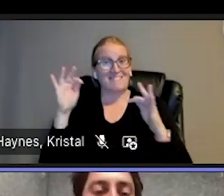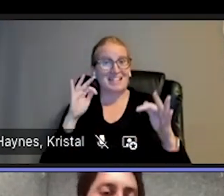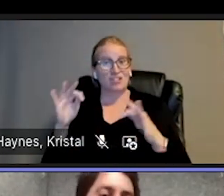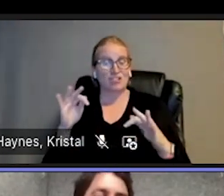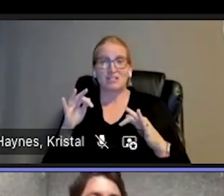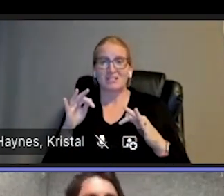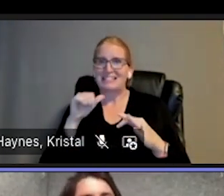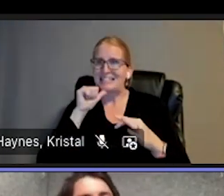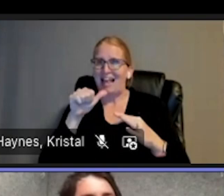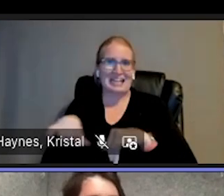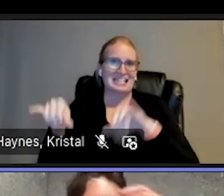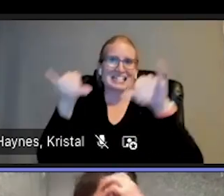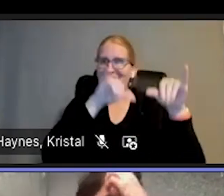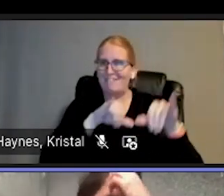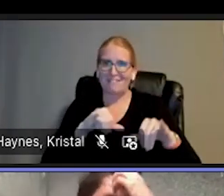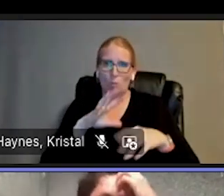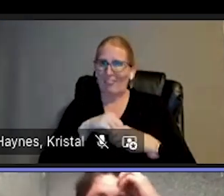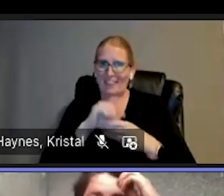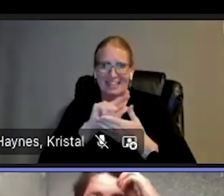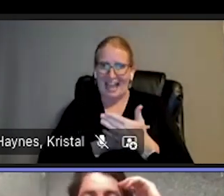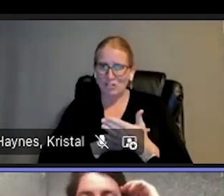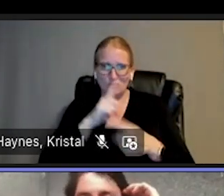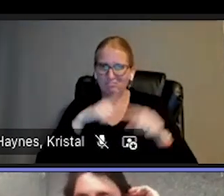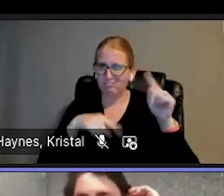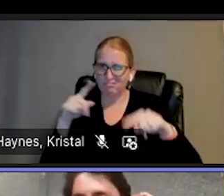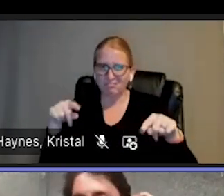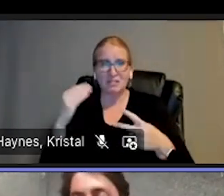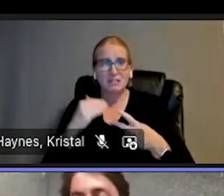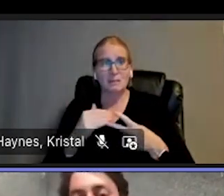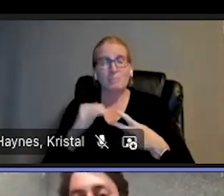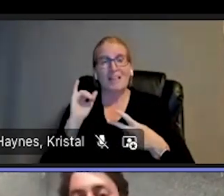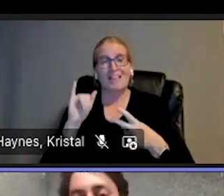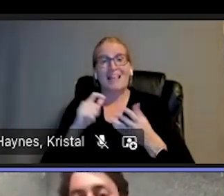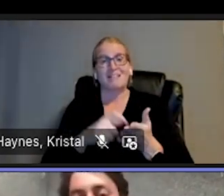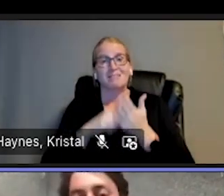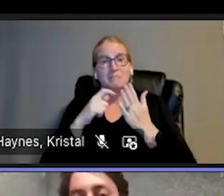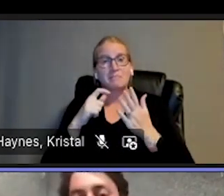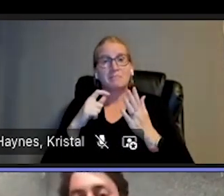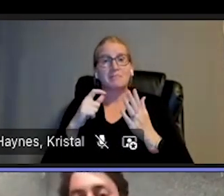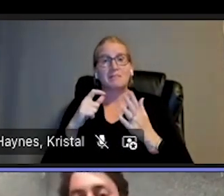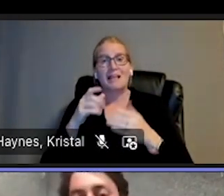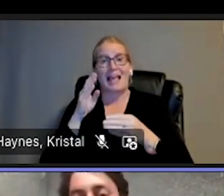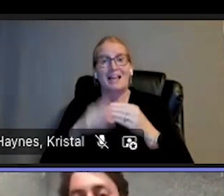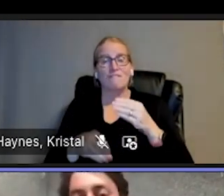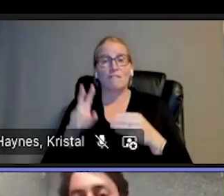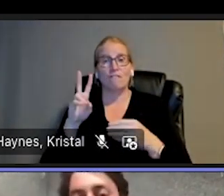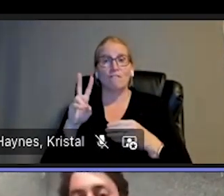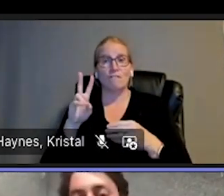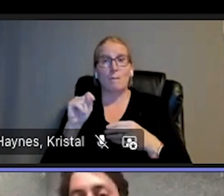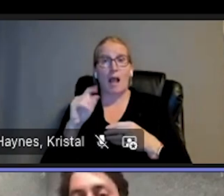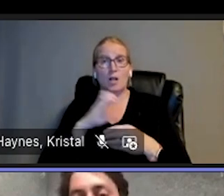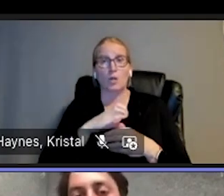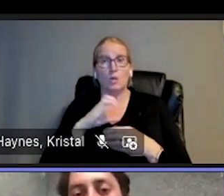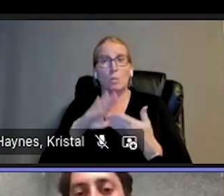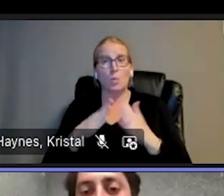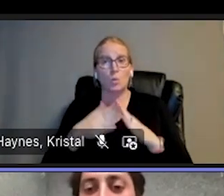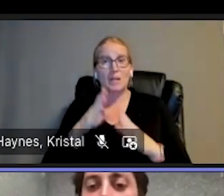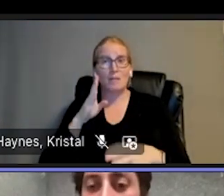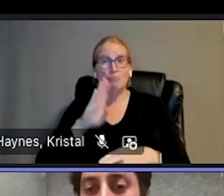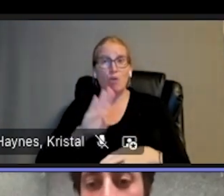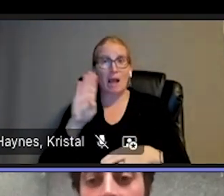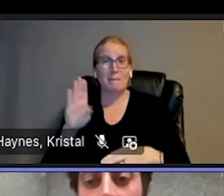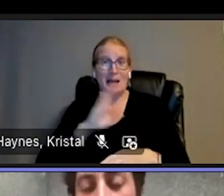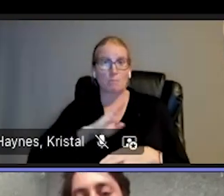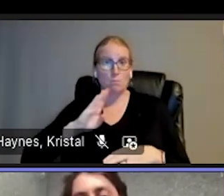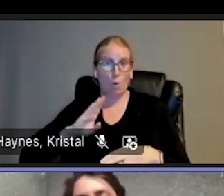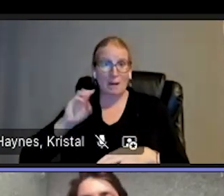Number two, the statutorily mandated end date of the Vermont Community Broadband Board in 2029 may happen before all of